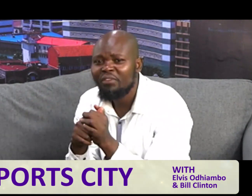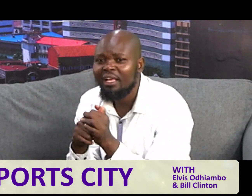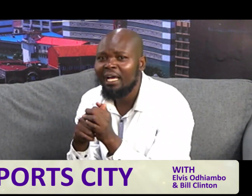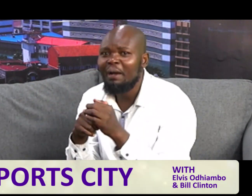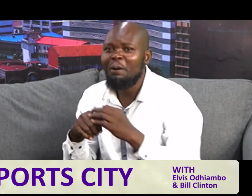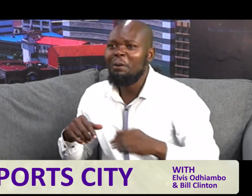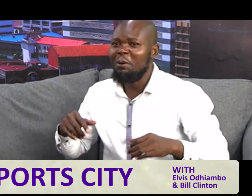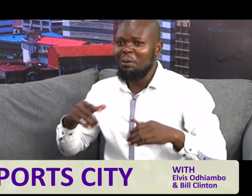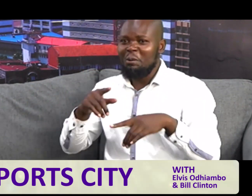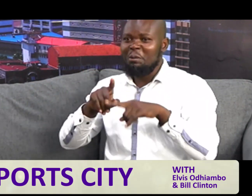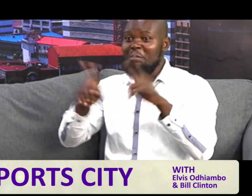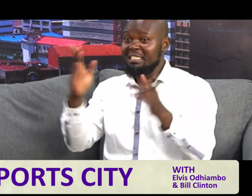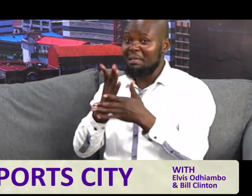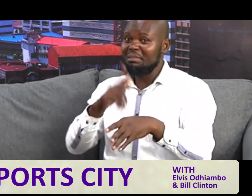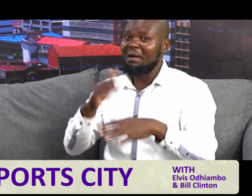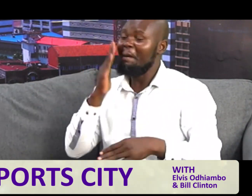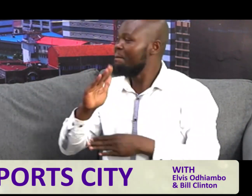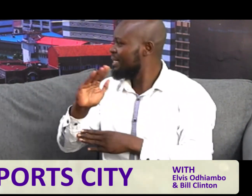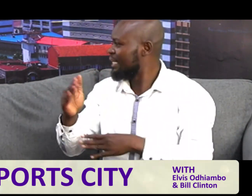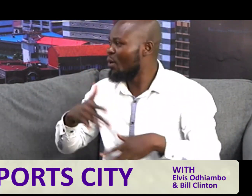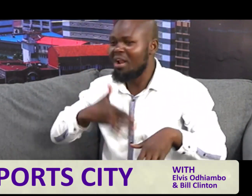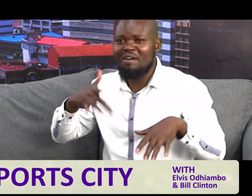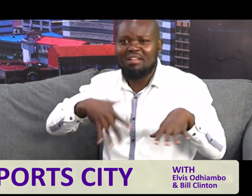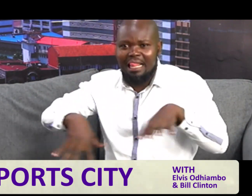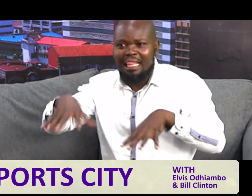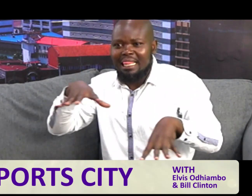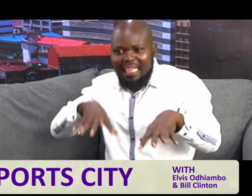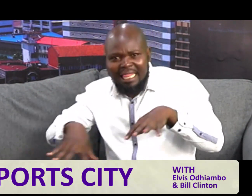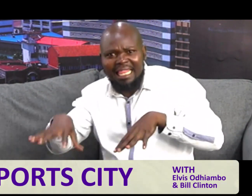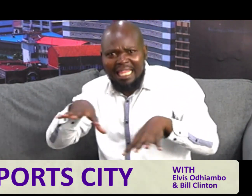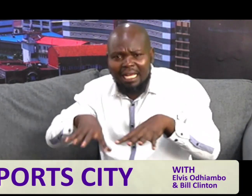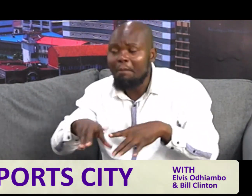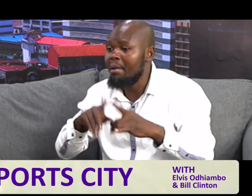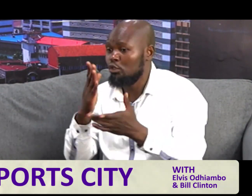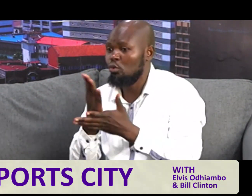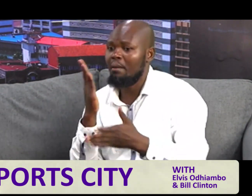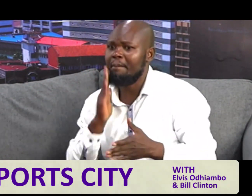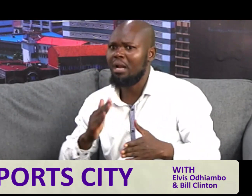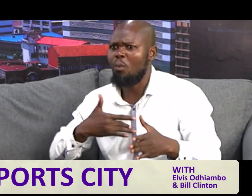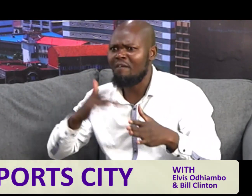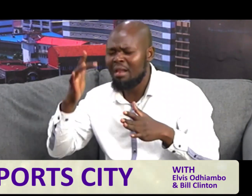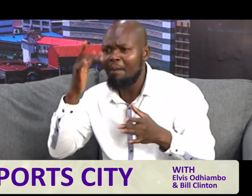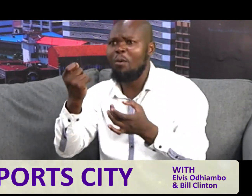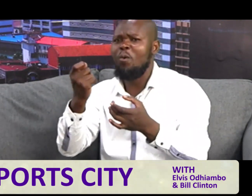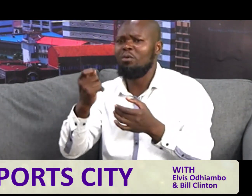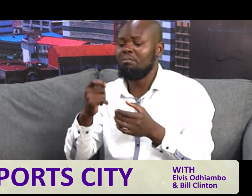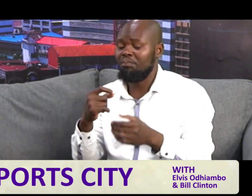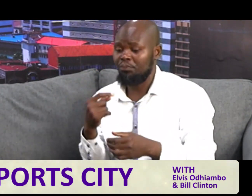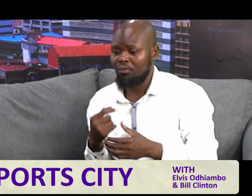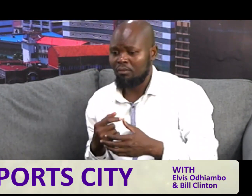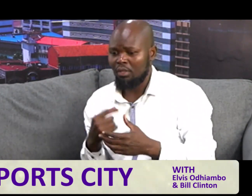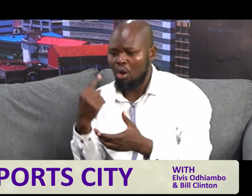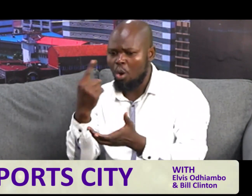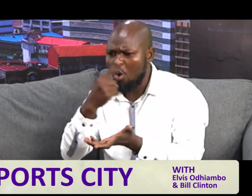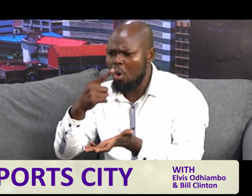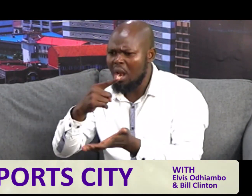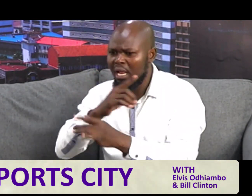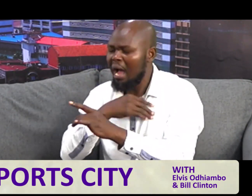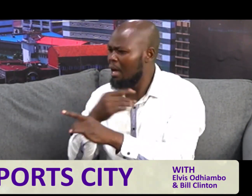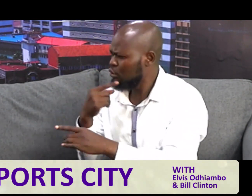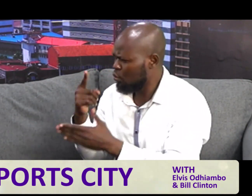Inter Milan, when it comes to positioning, they are very good in it. Right. But I felt that they were a little